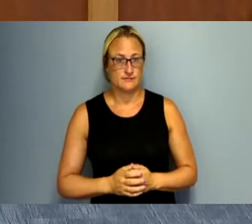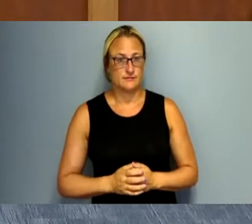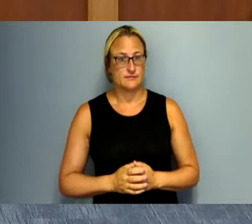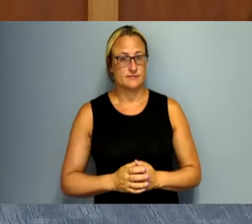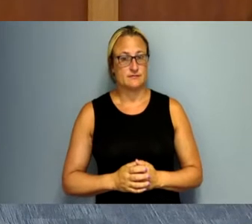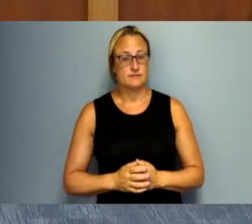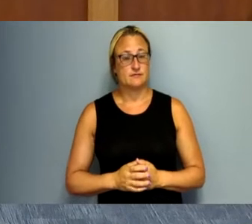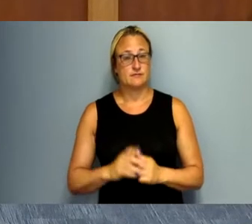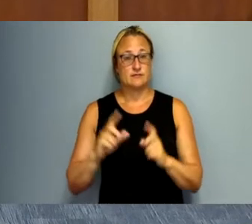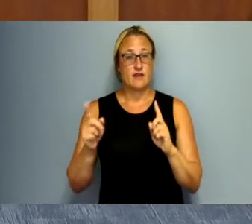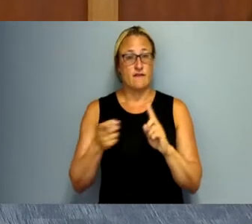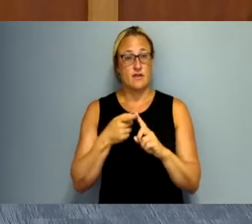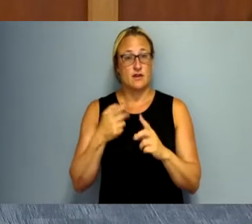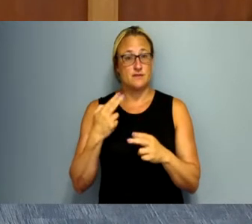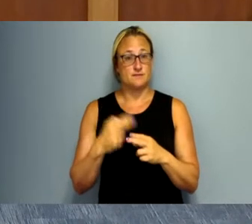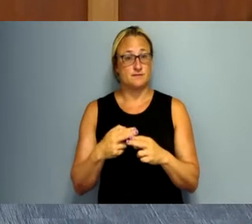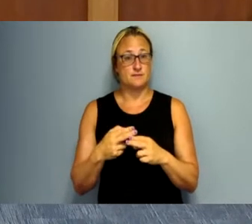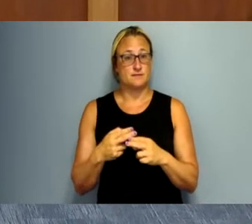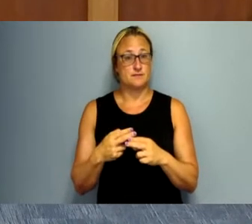First person,